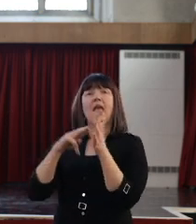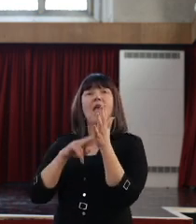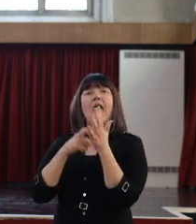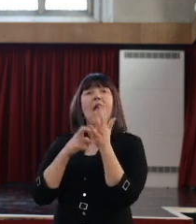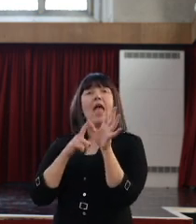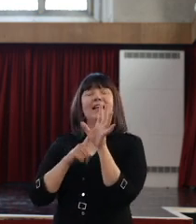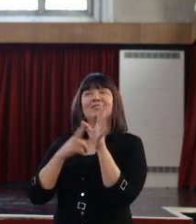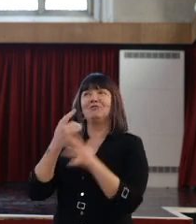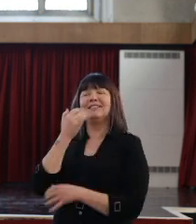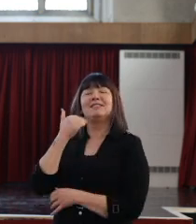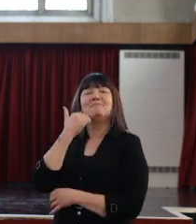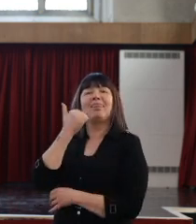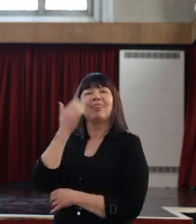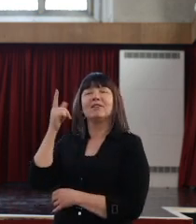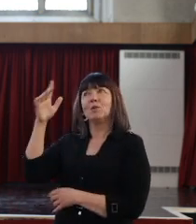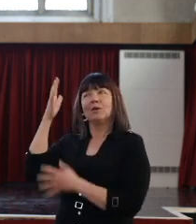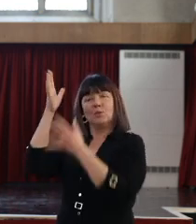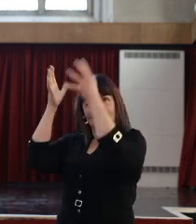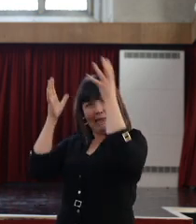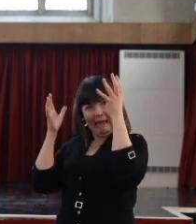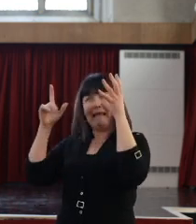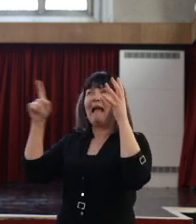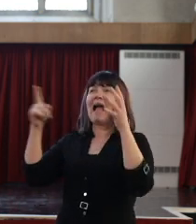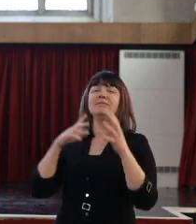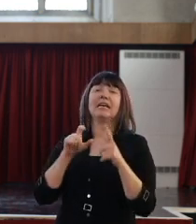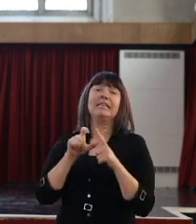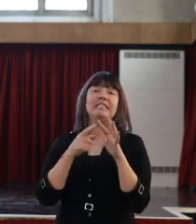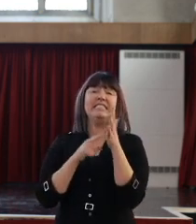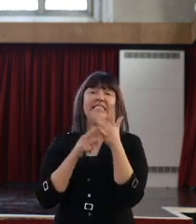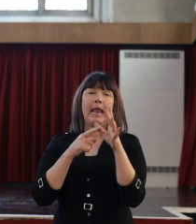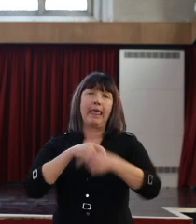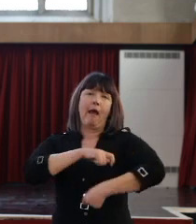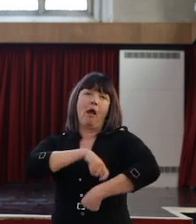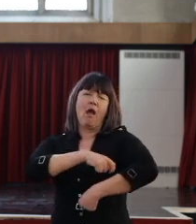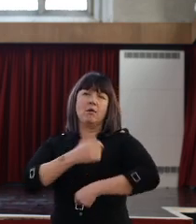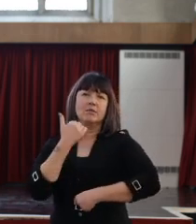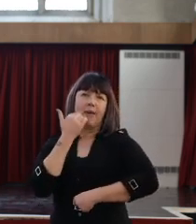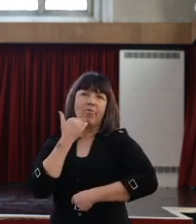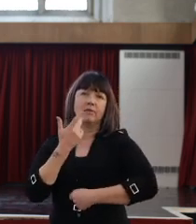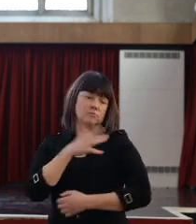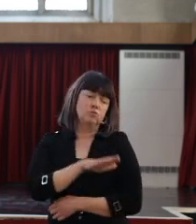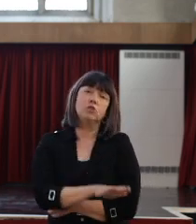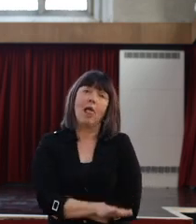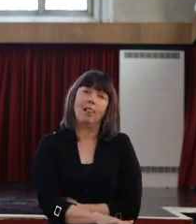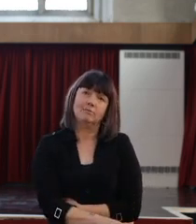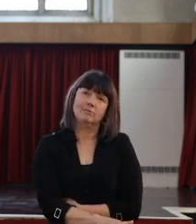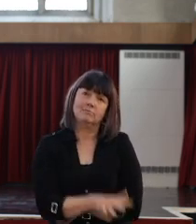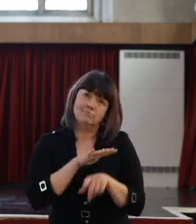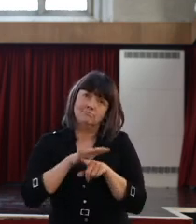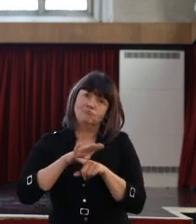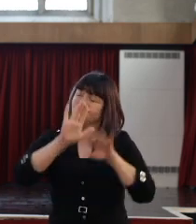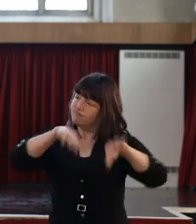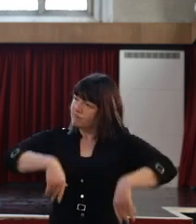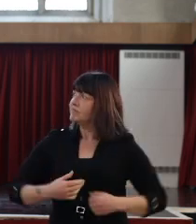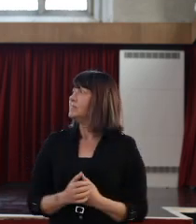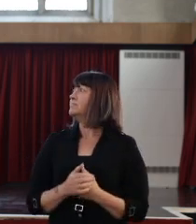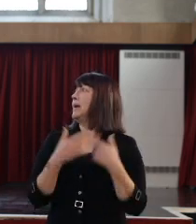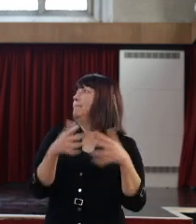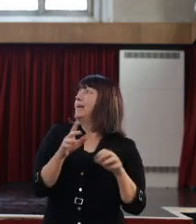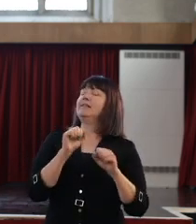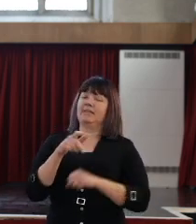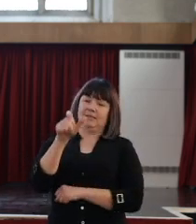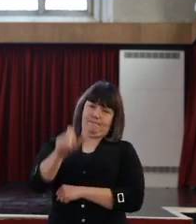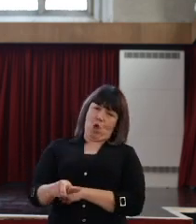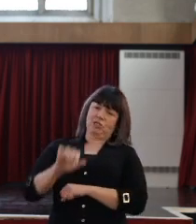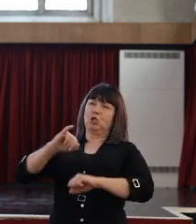child. St Andrew, of course, one of the first disciples to join Jesus, and is, of course, the patron saint of men who become sweat.